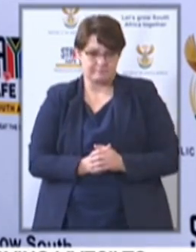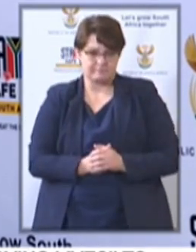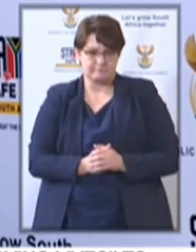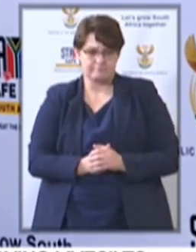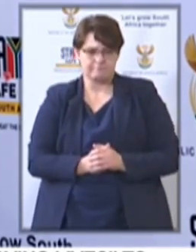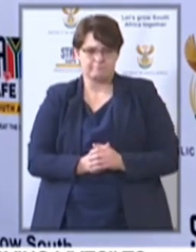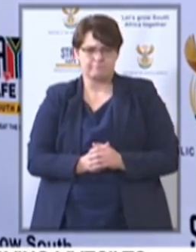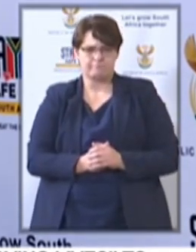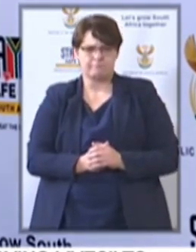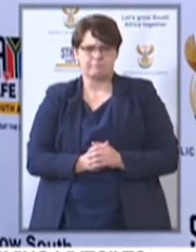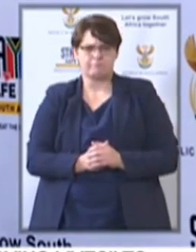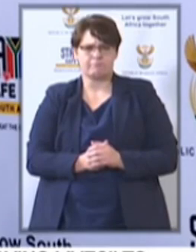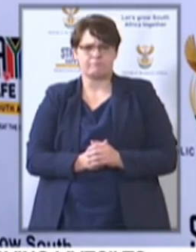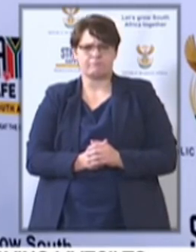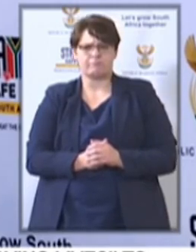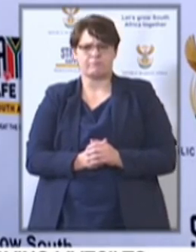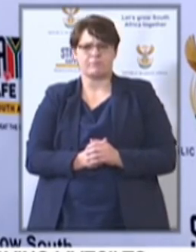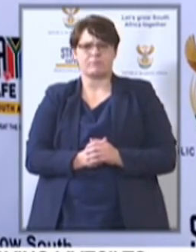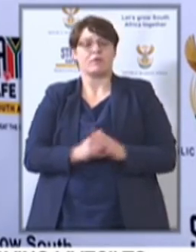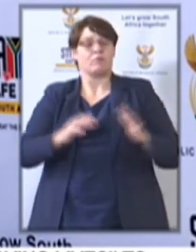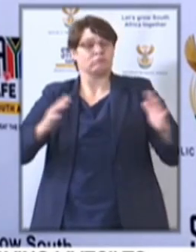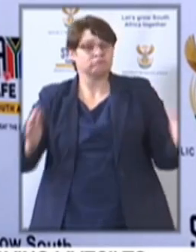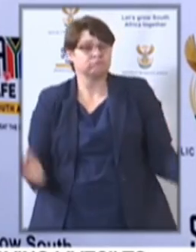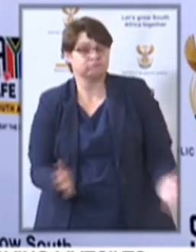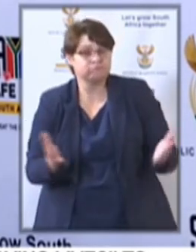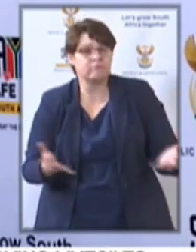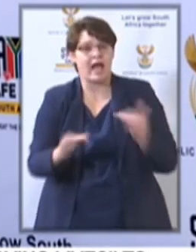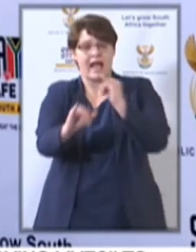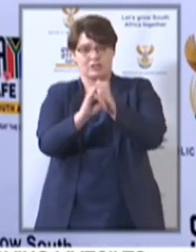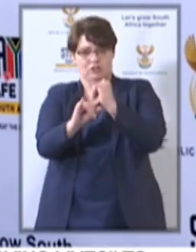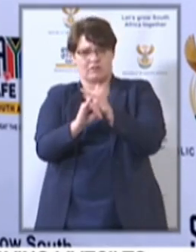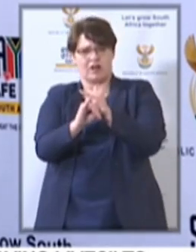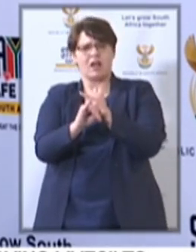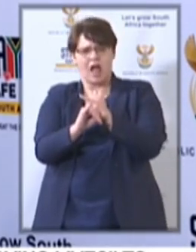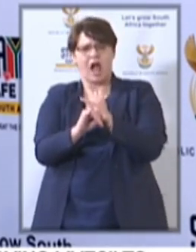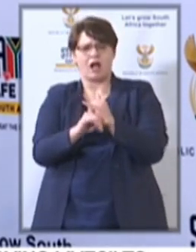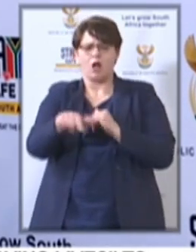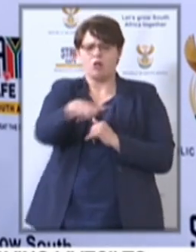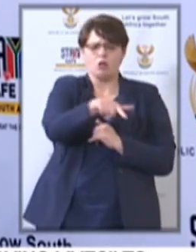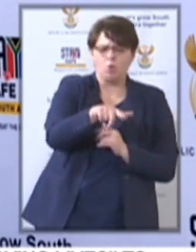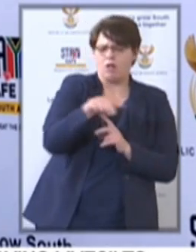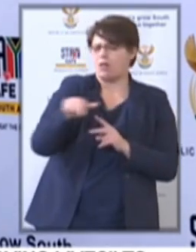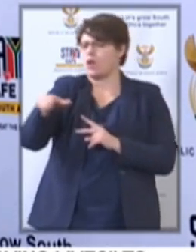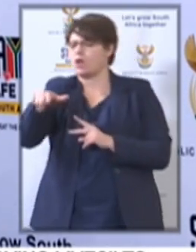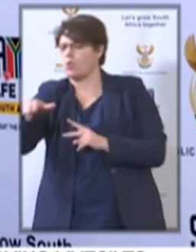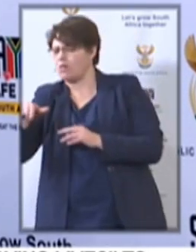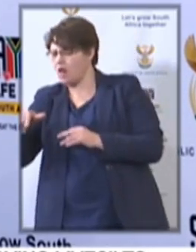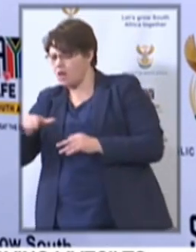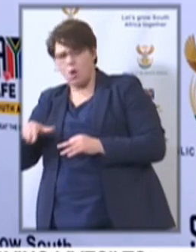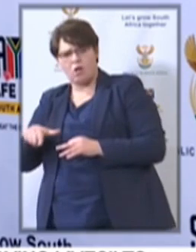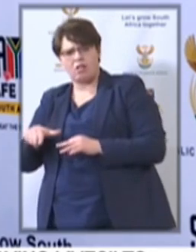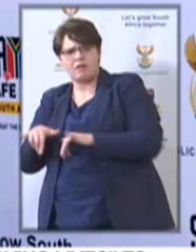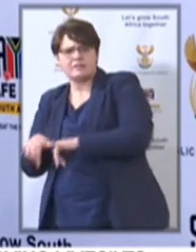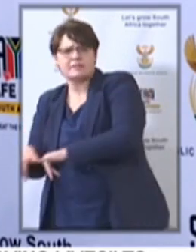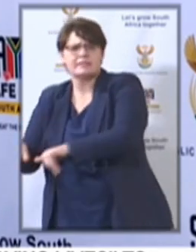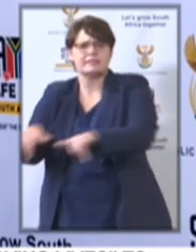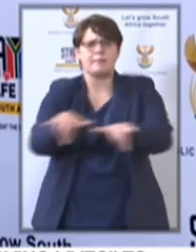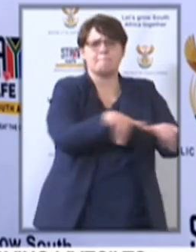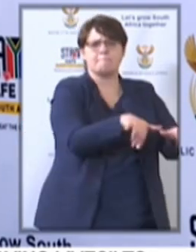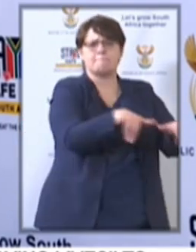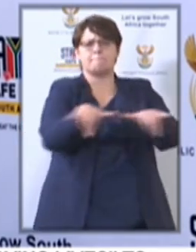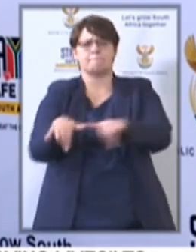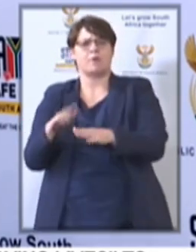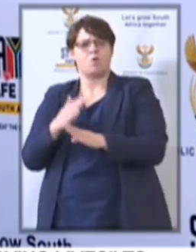We are, however, encouraging all of our institutions in common localities and working in the same areas